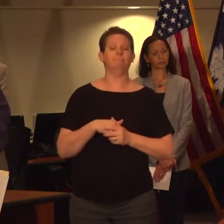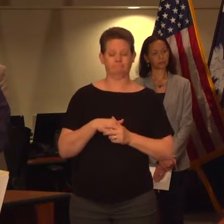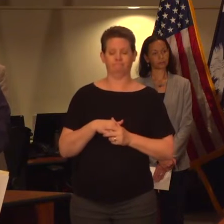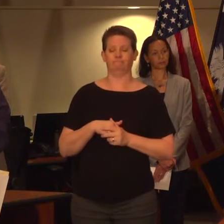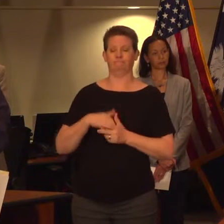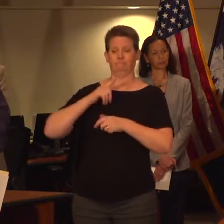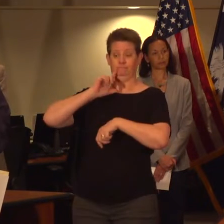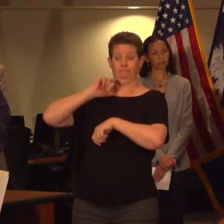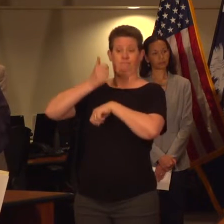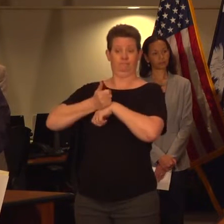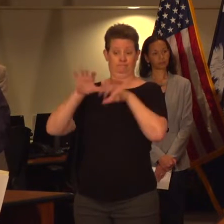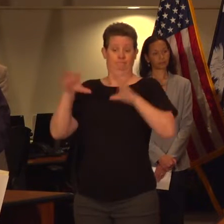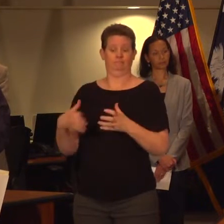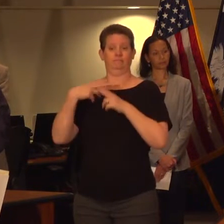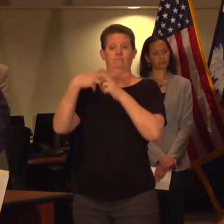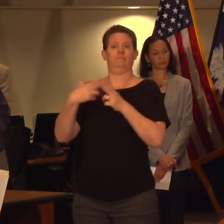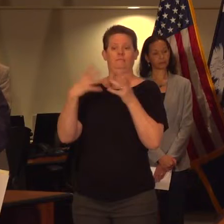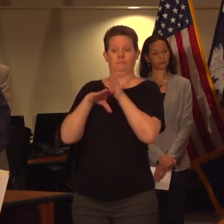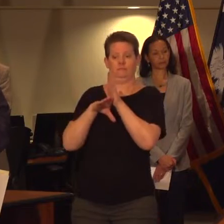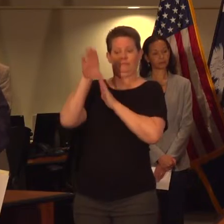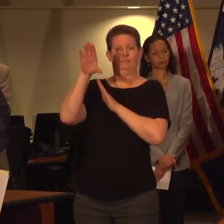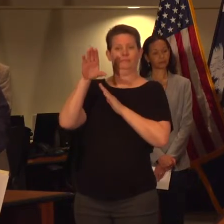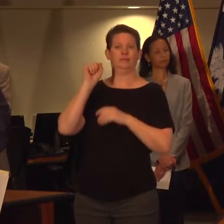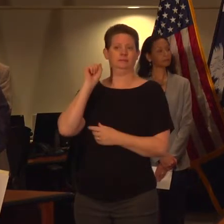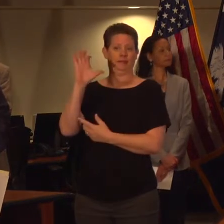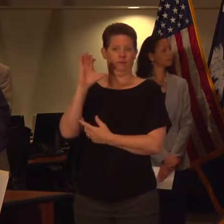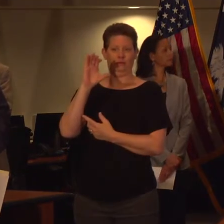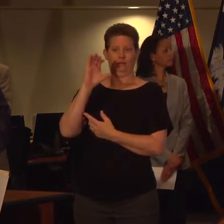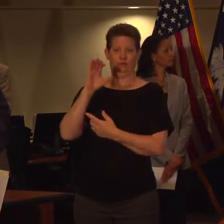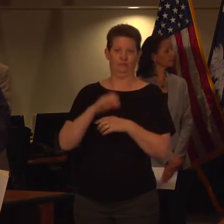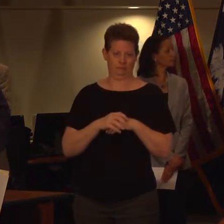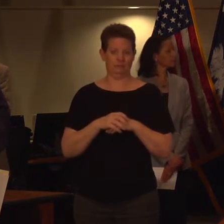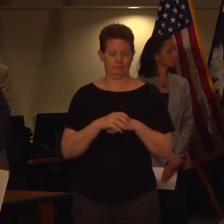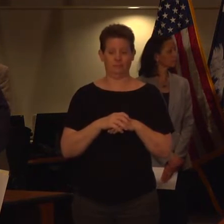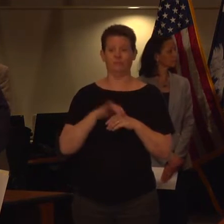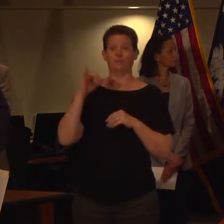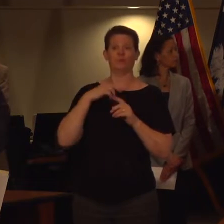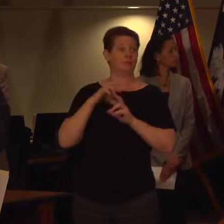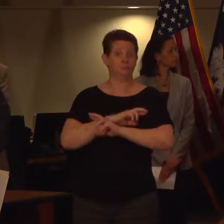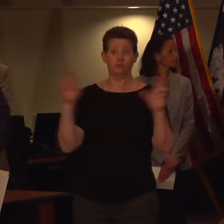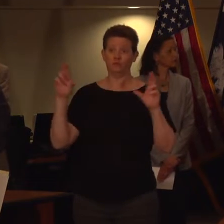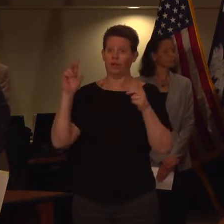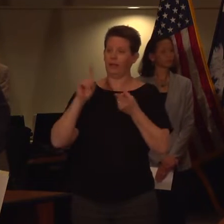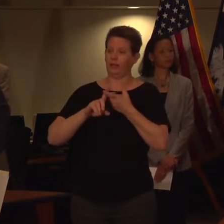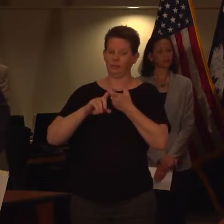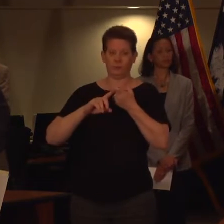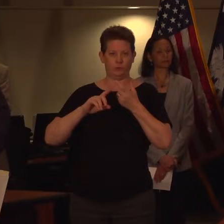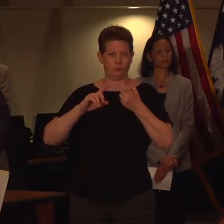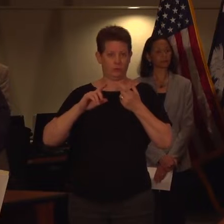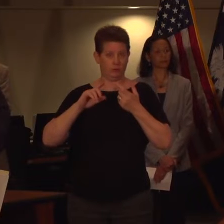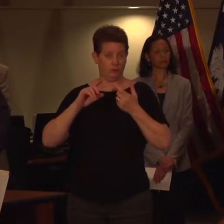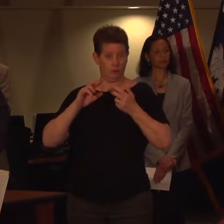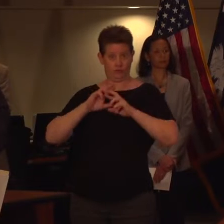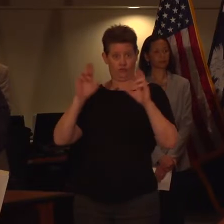organization called Accelerate South Carolina. We must be ready to stomp on the gas when